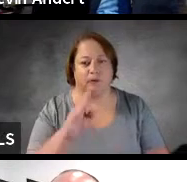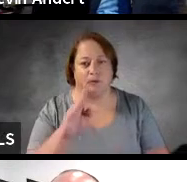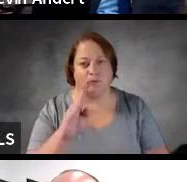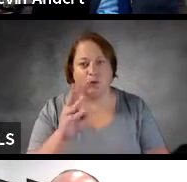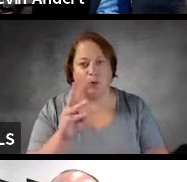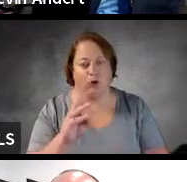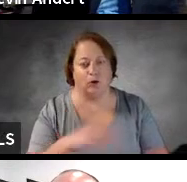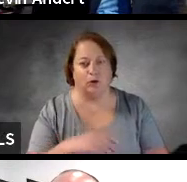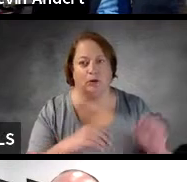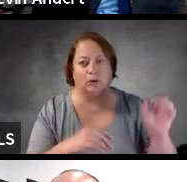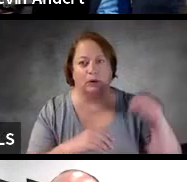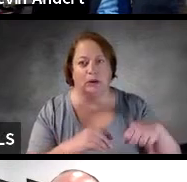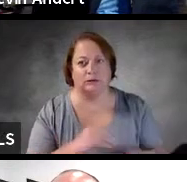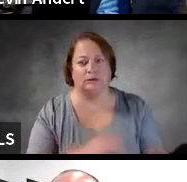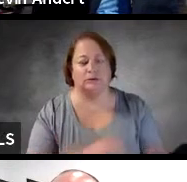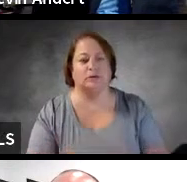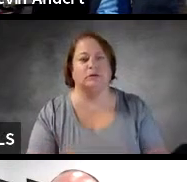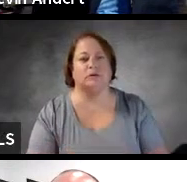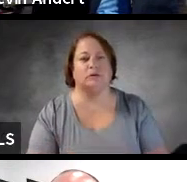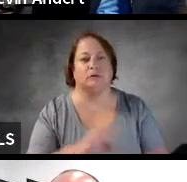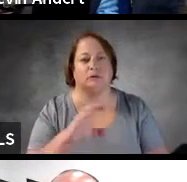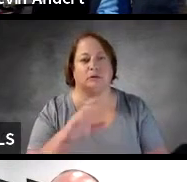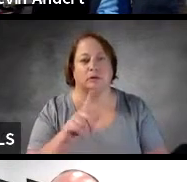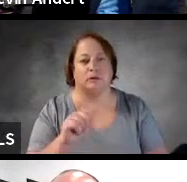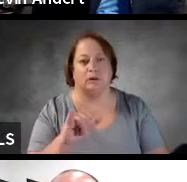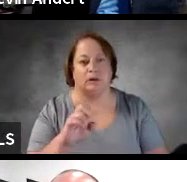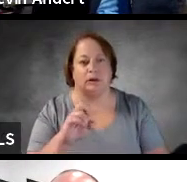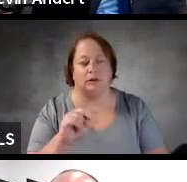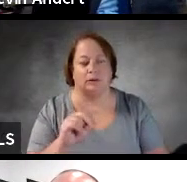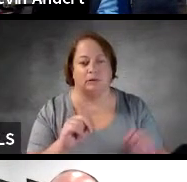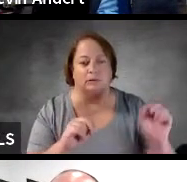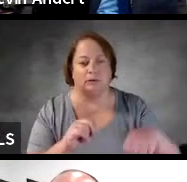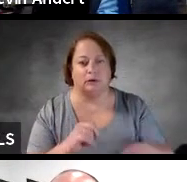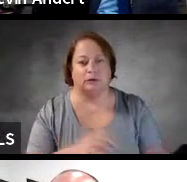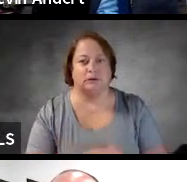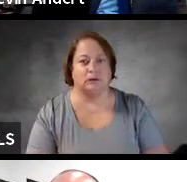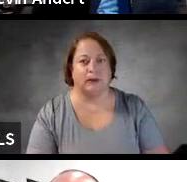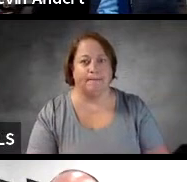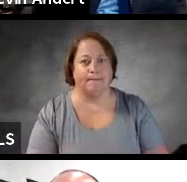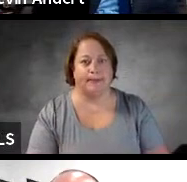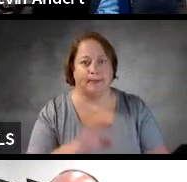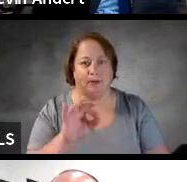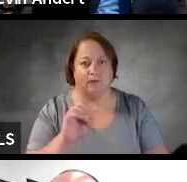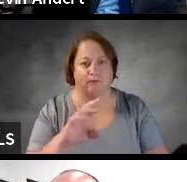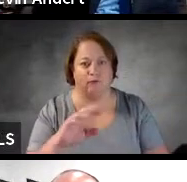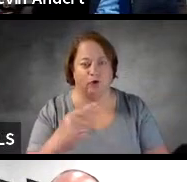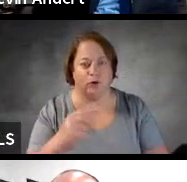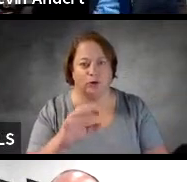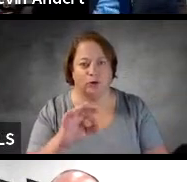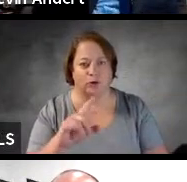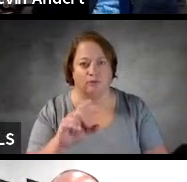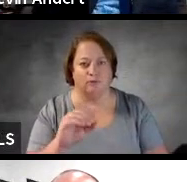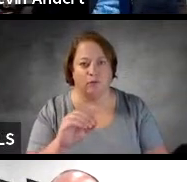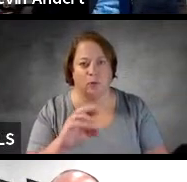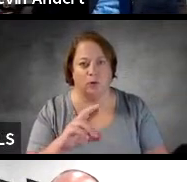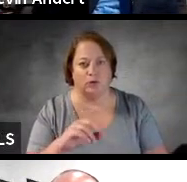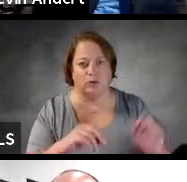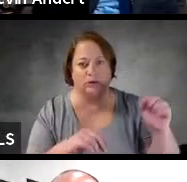Brentwood? Yes. Clayton? Yes. Ferguson Florissant?